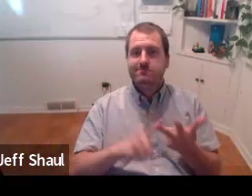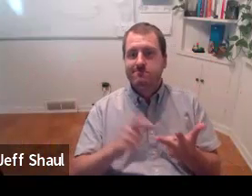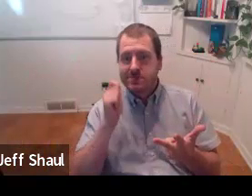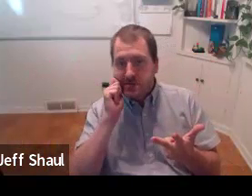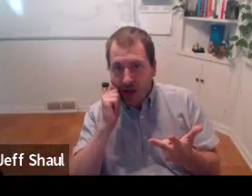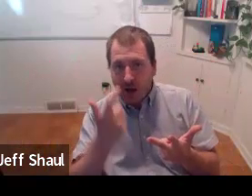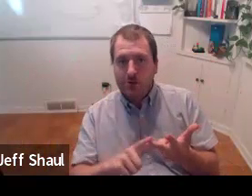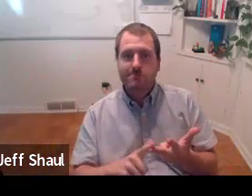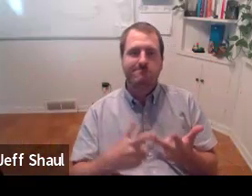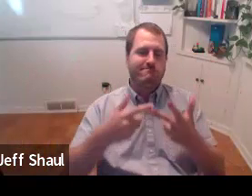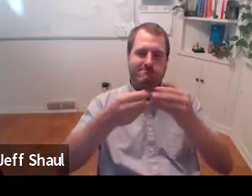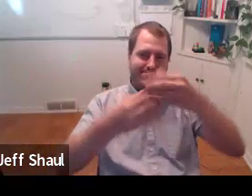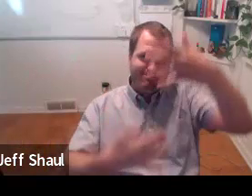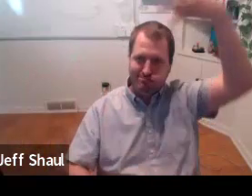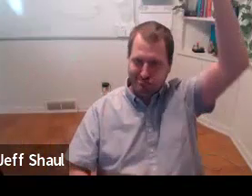gender, ages,